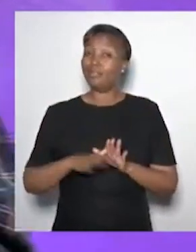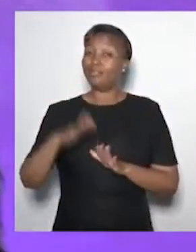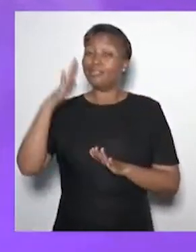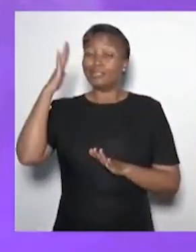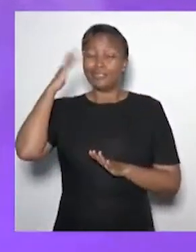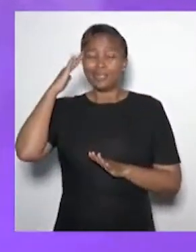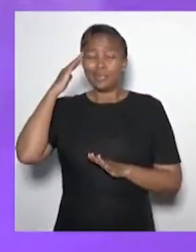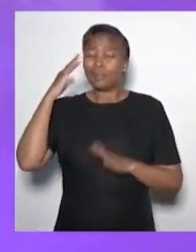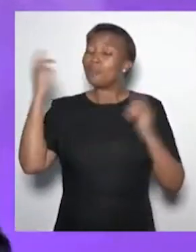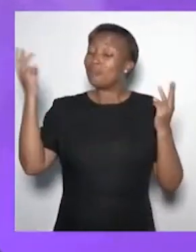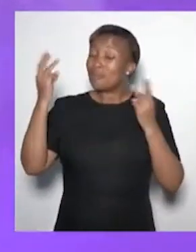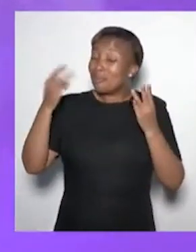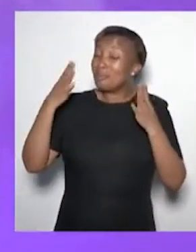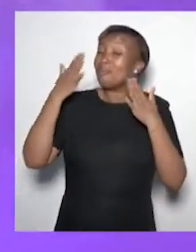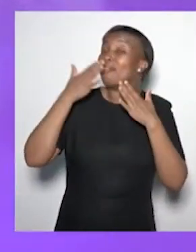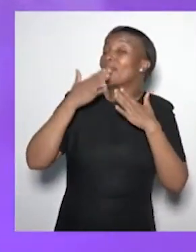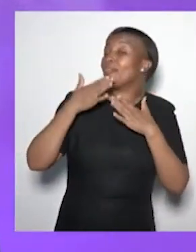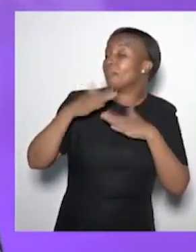be praised.